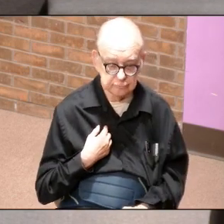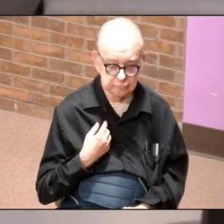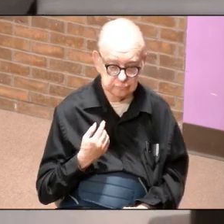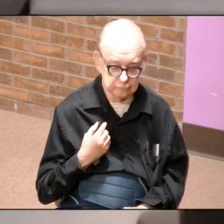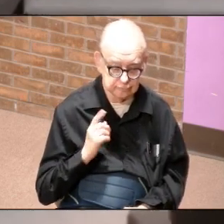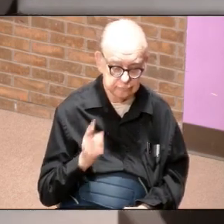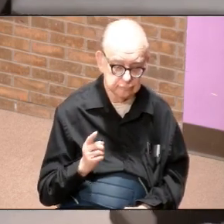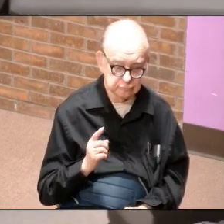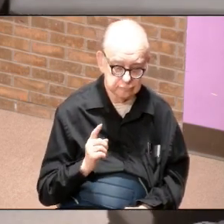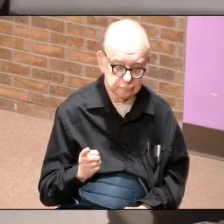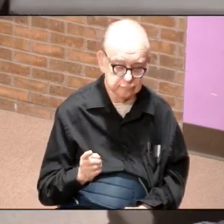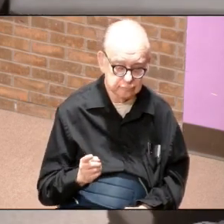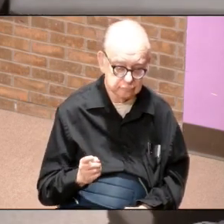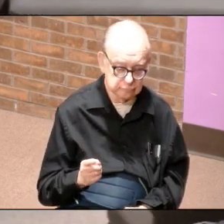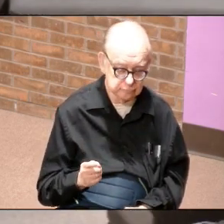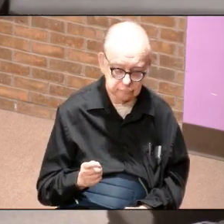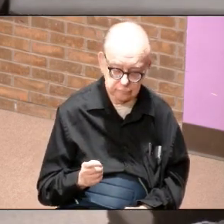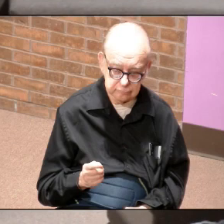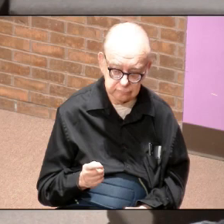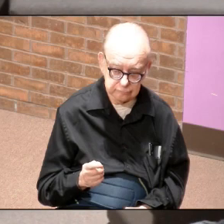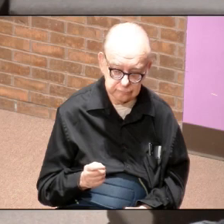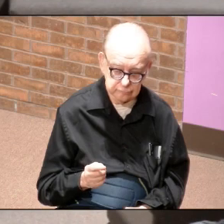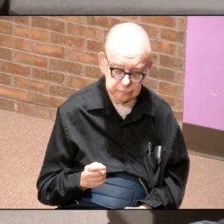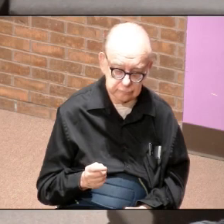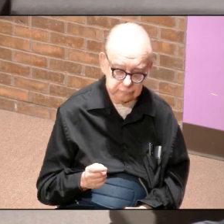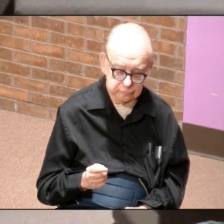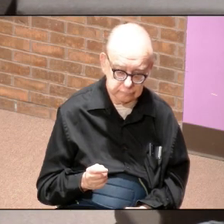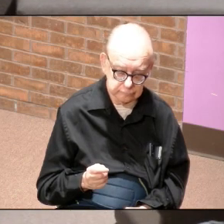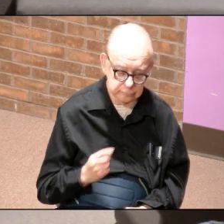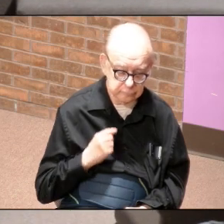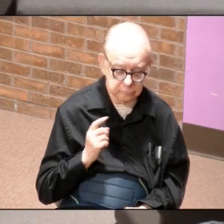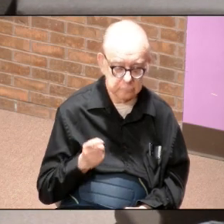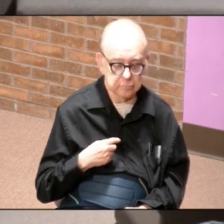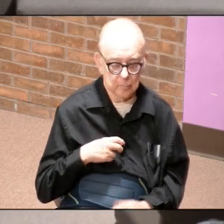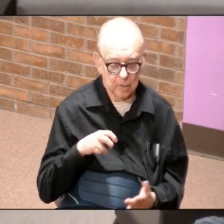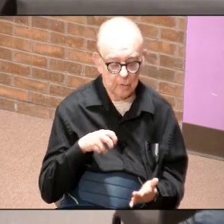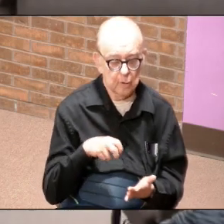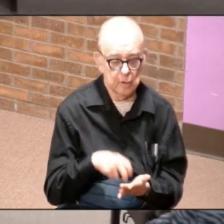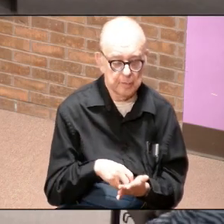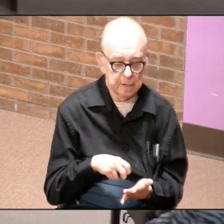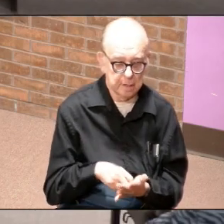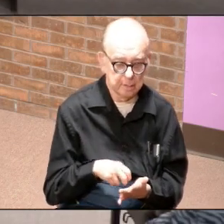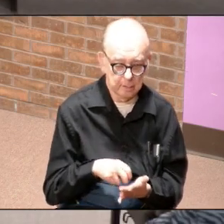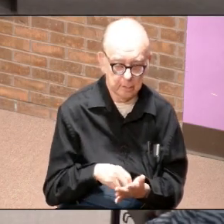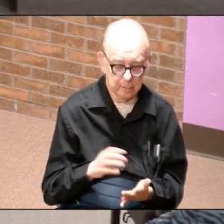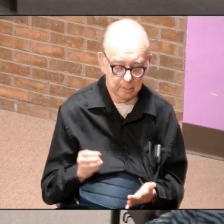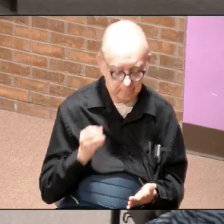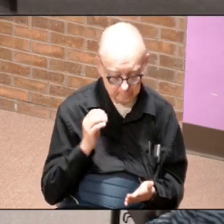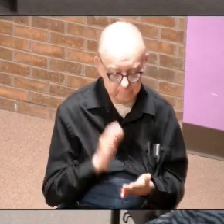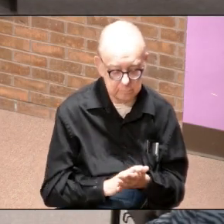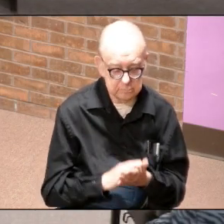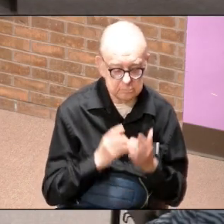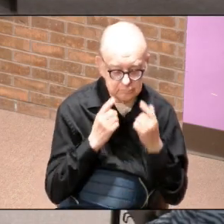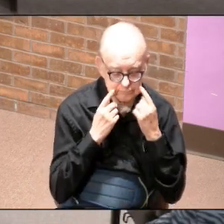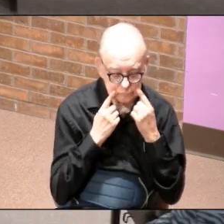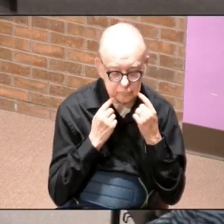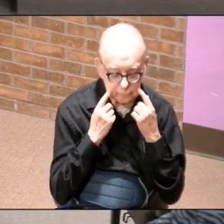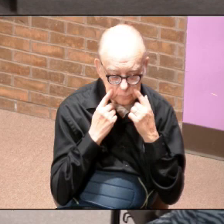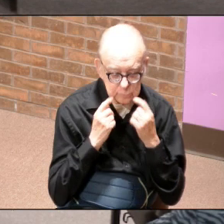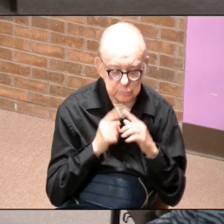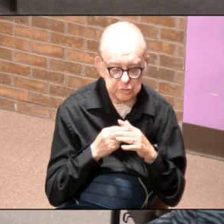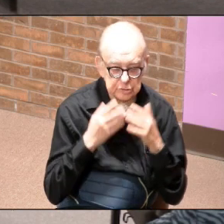I will go to this position. To my knees. And I believe the tears will start to